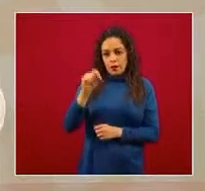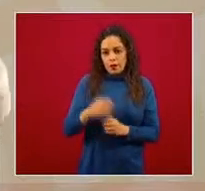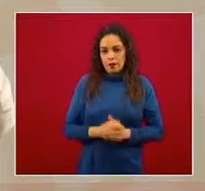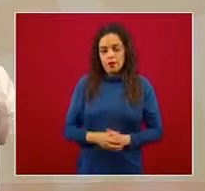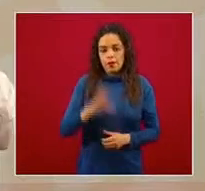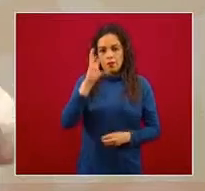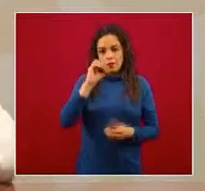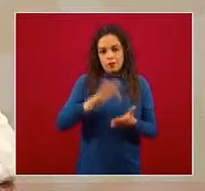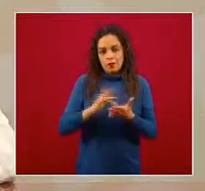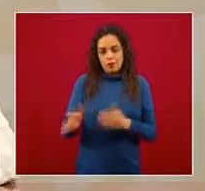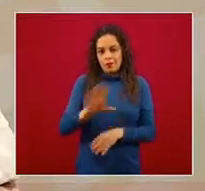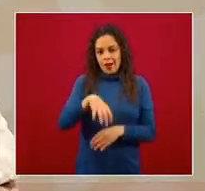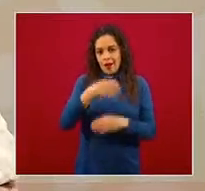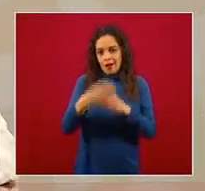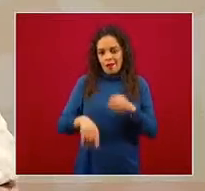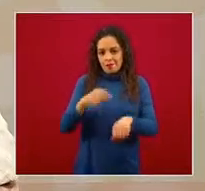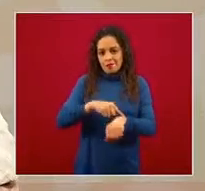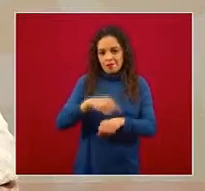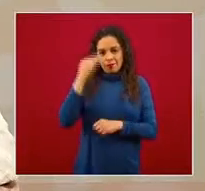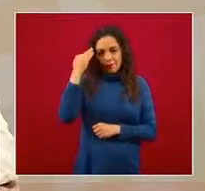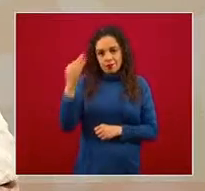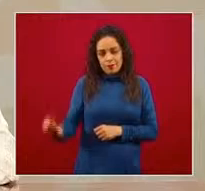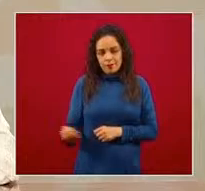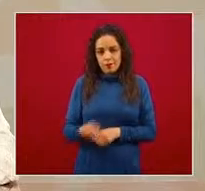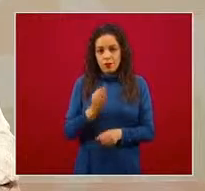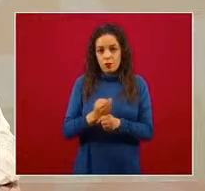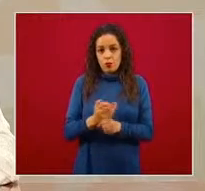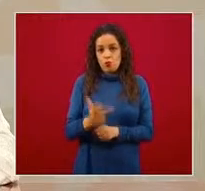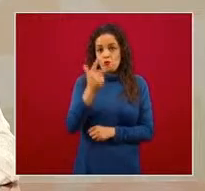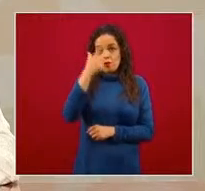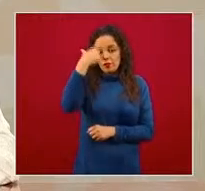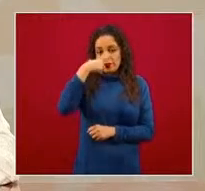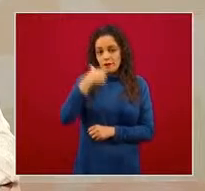2020. That's all for now. It's 8